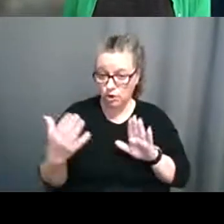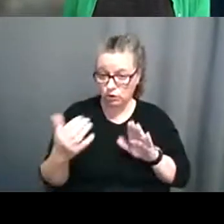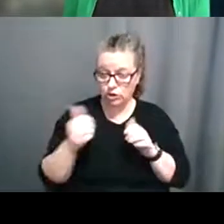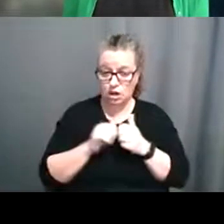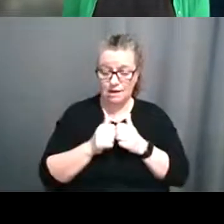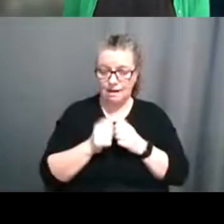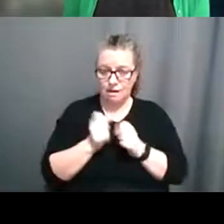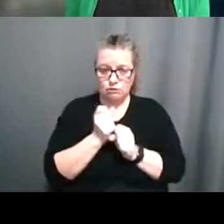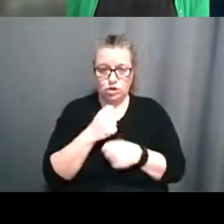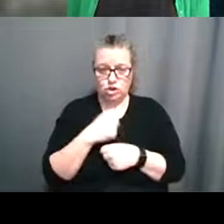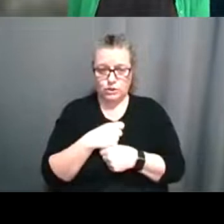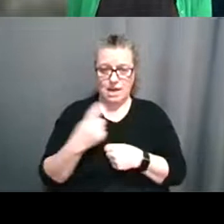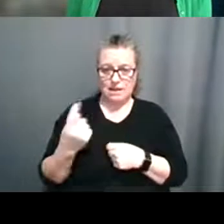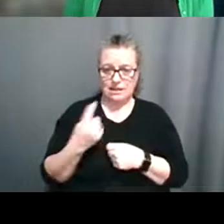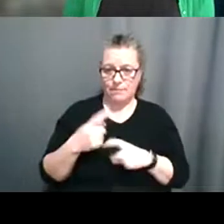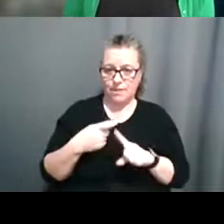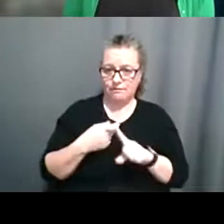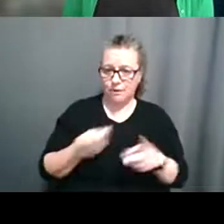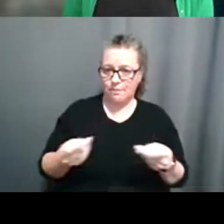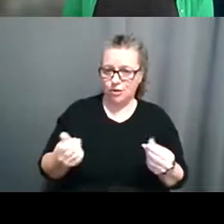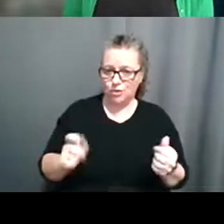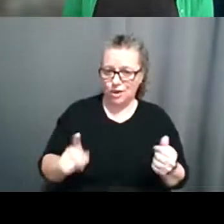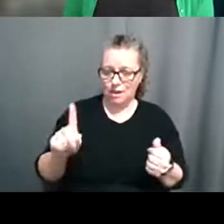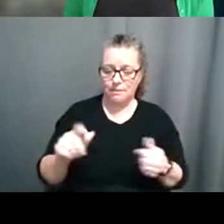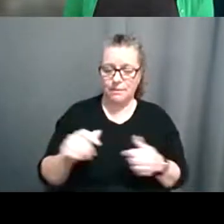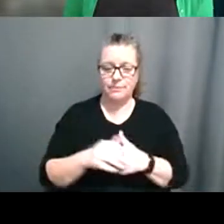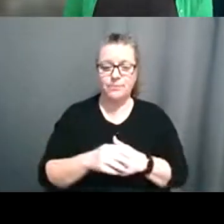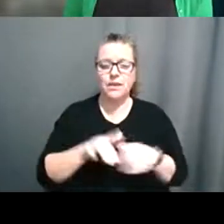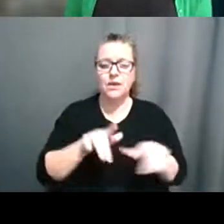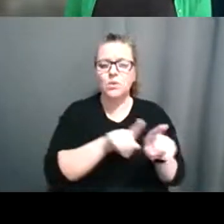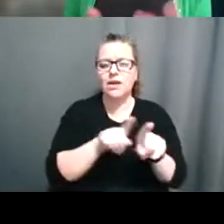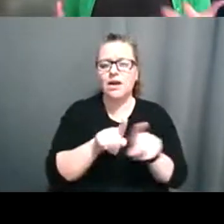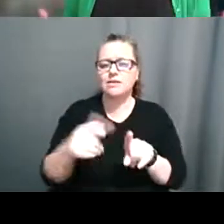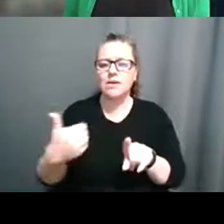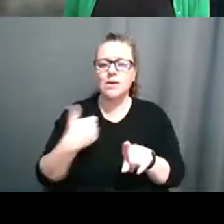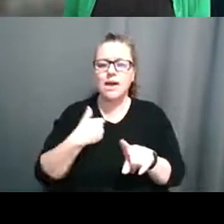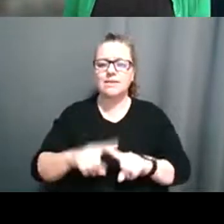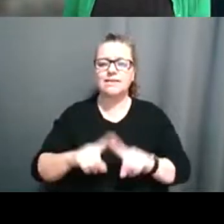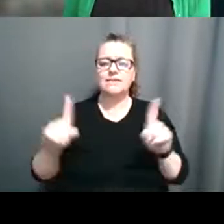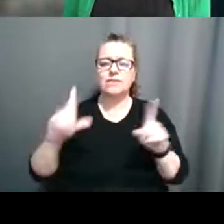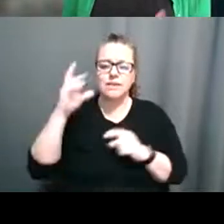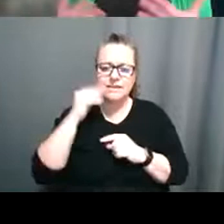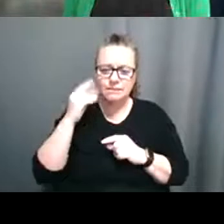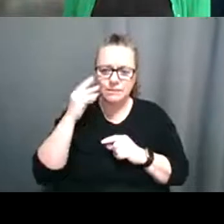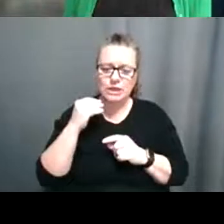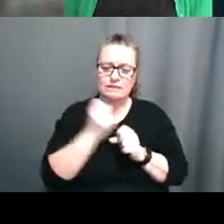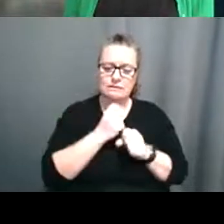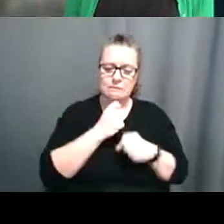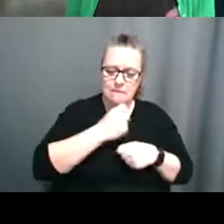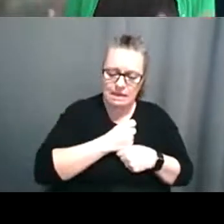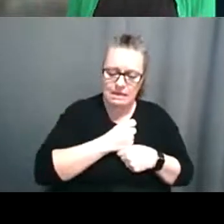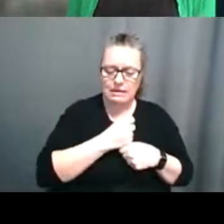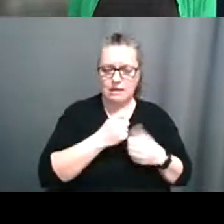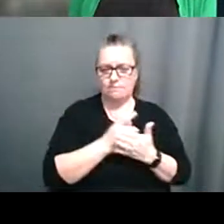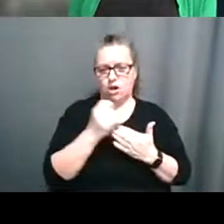about creating something from the ground up. And we also had different experiences birthing projects, and that influenced